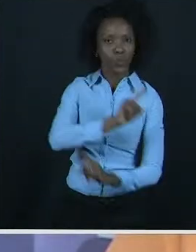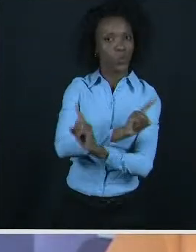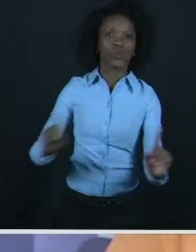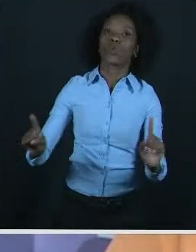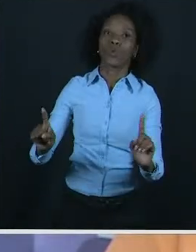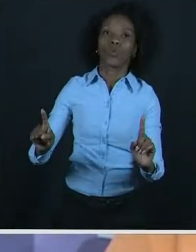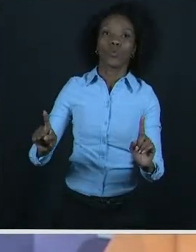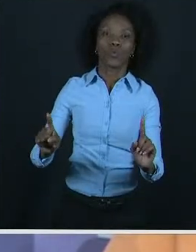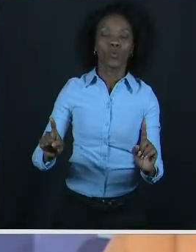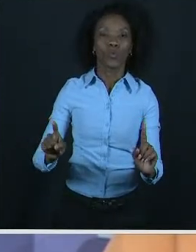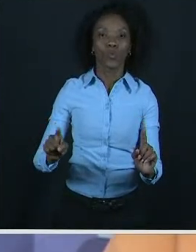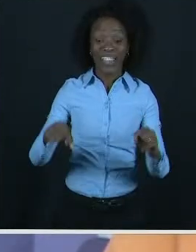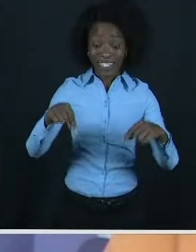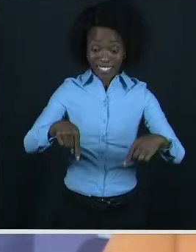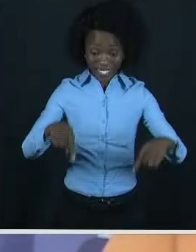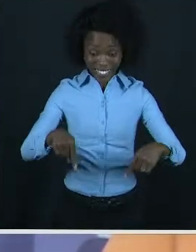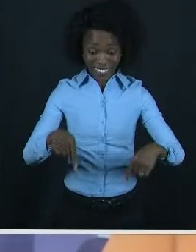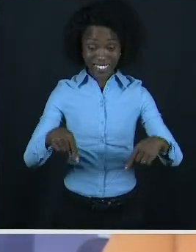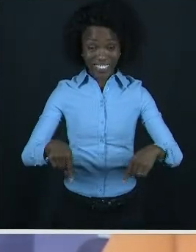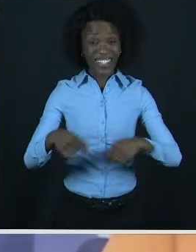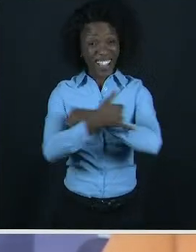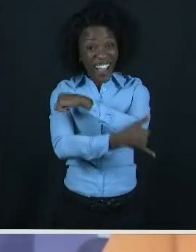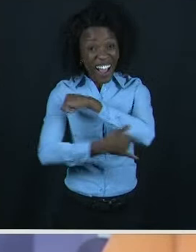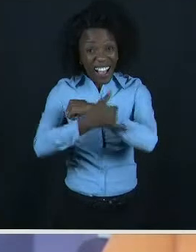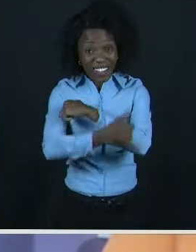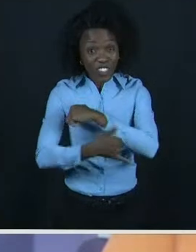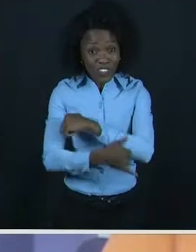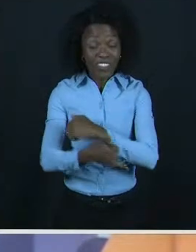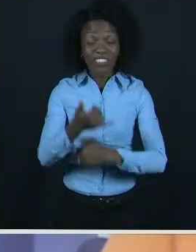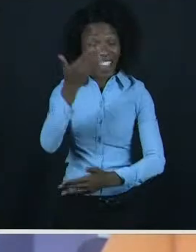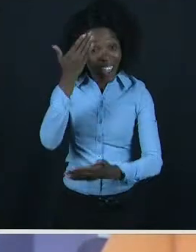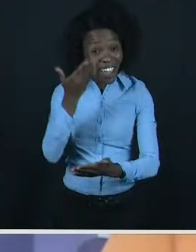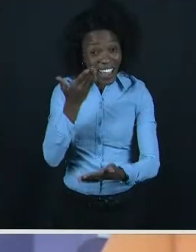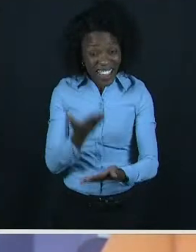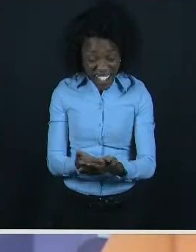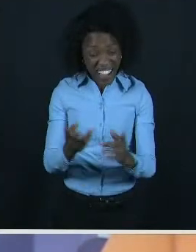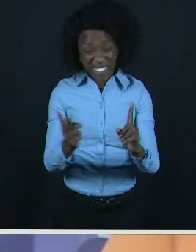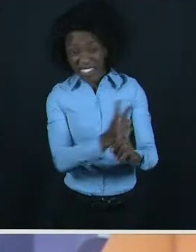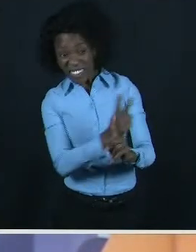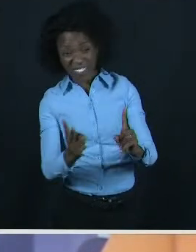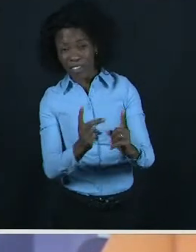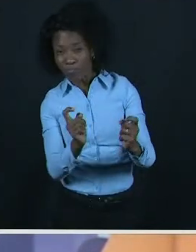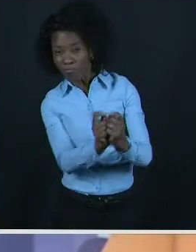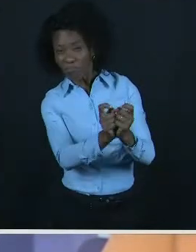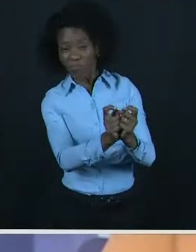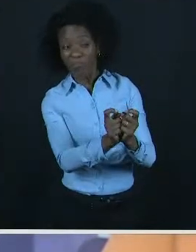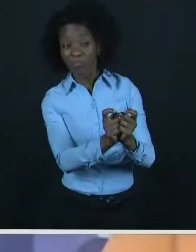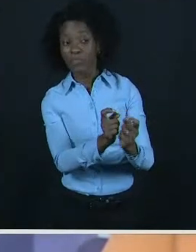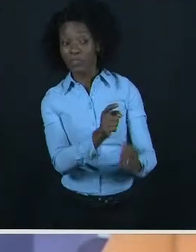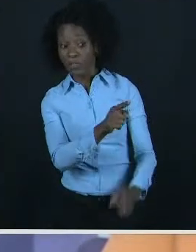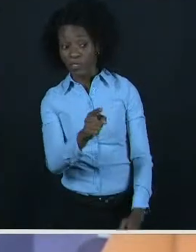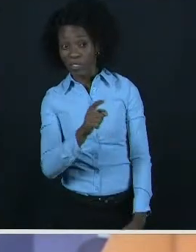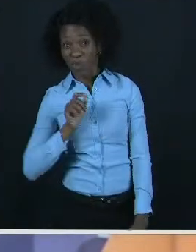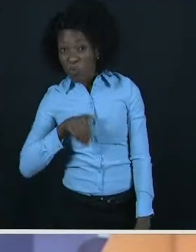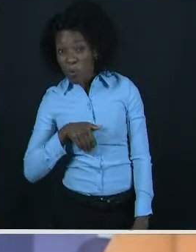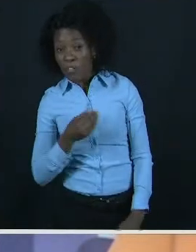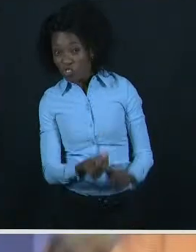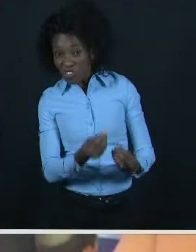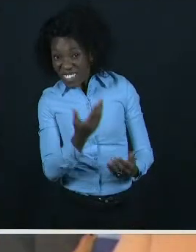That this should not be a country where violence is perpetrated against women and